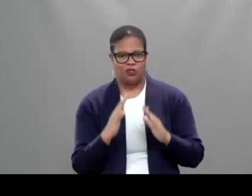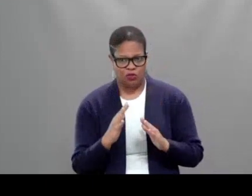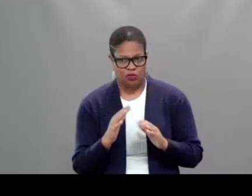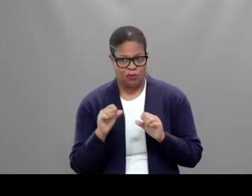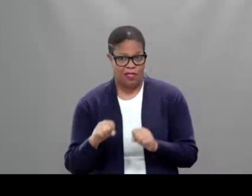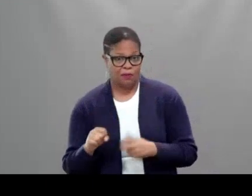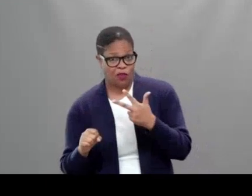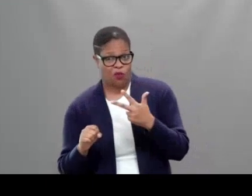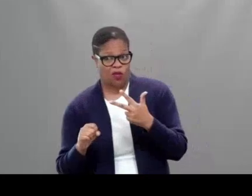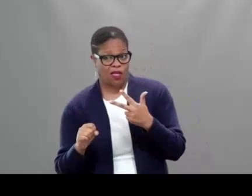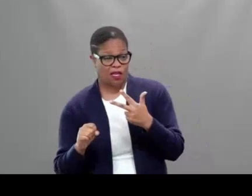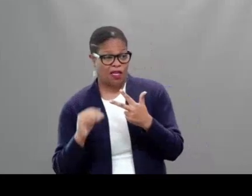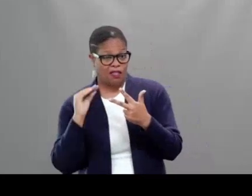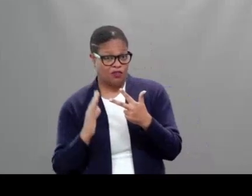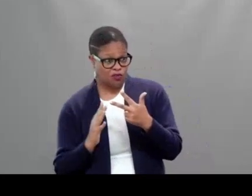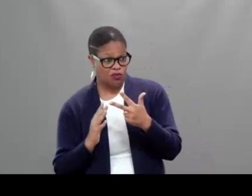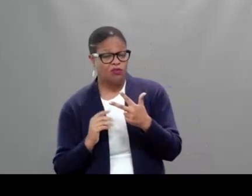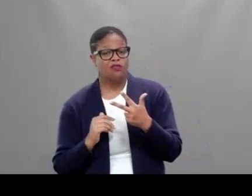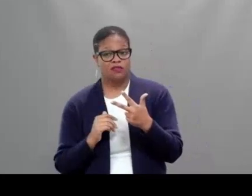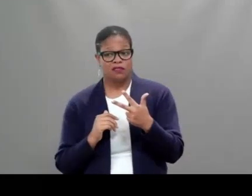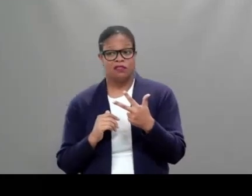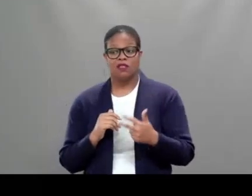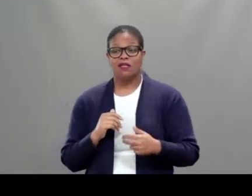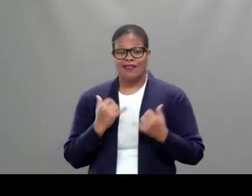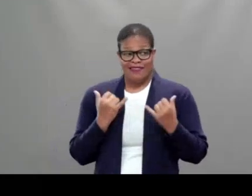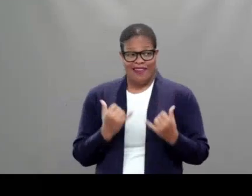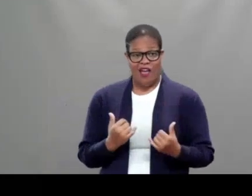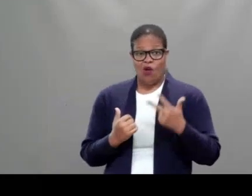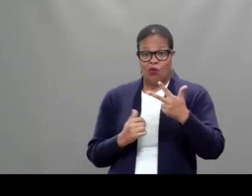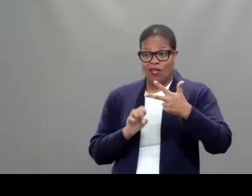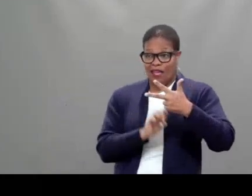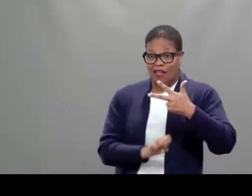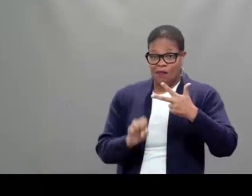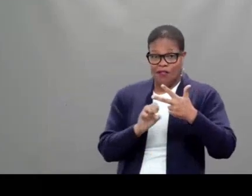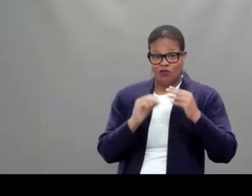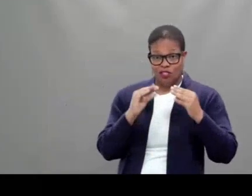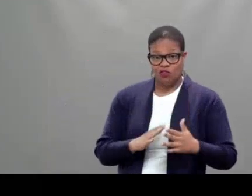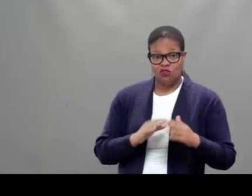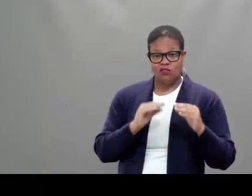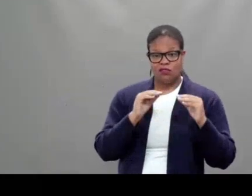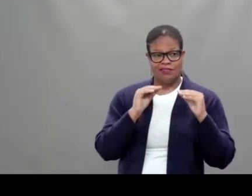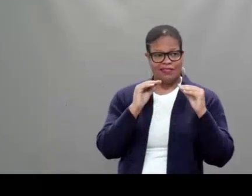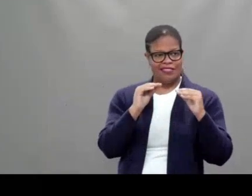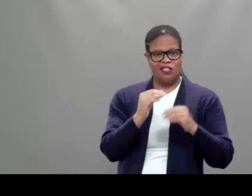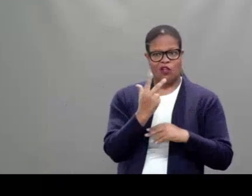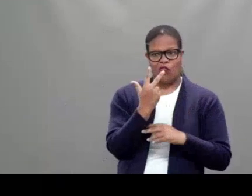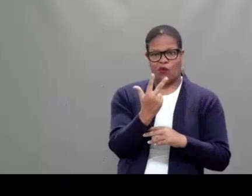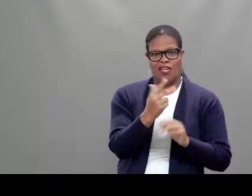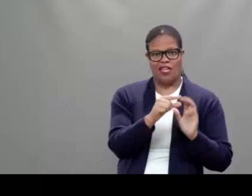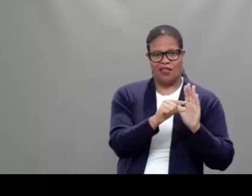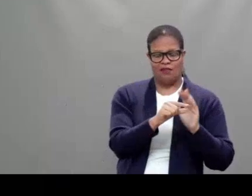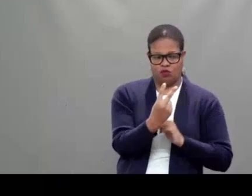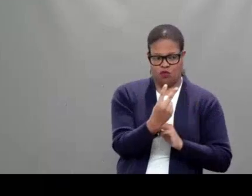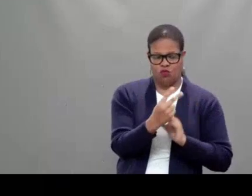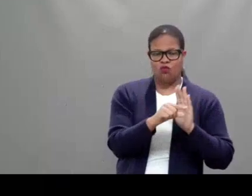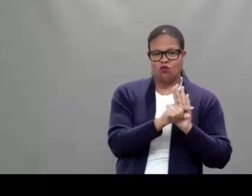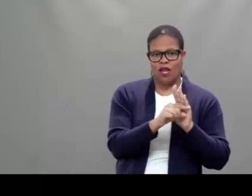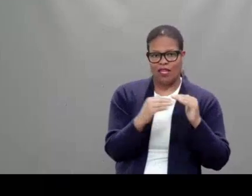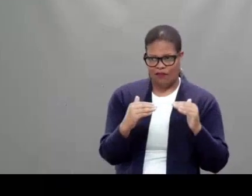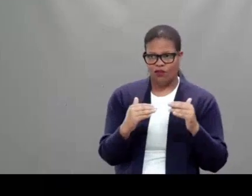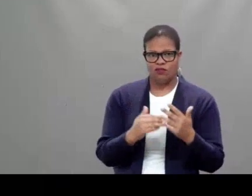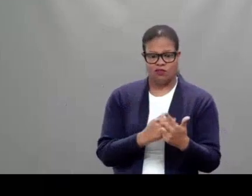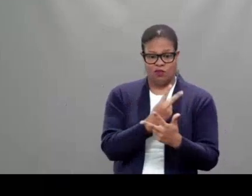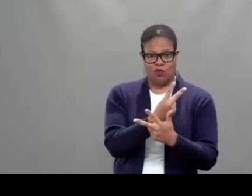3, because right now our 3 elementary teachers are teaching 2 grade levels. And so, if we get a few